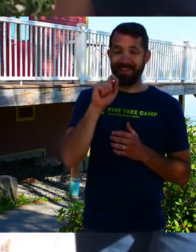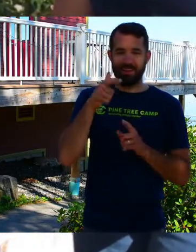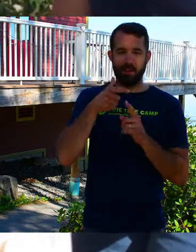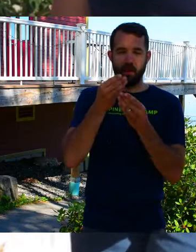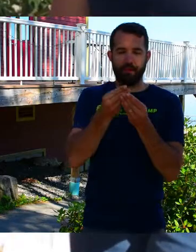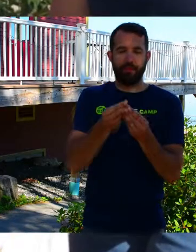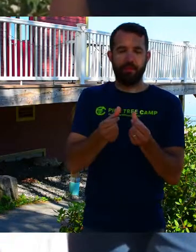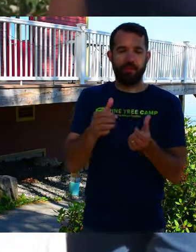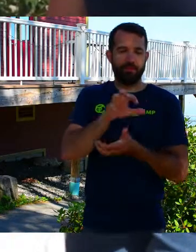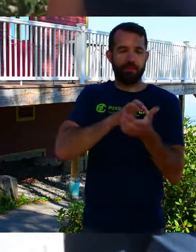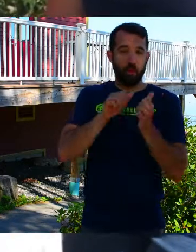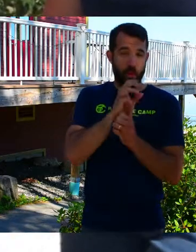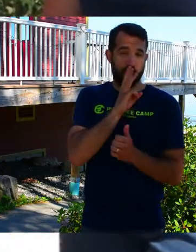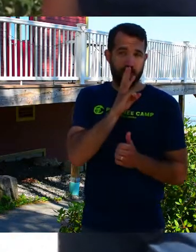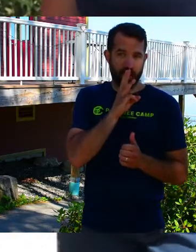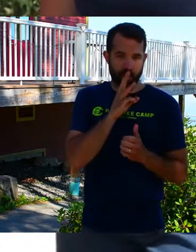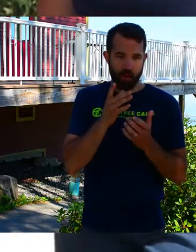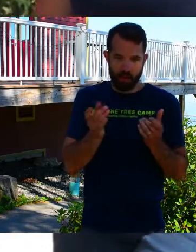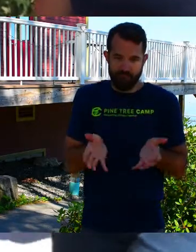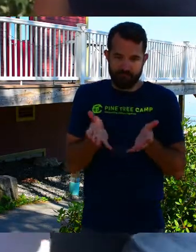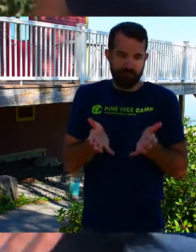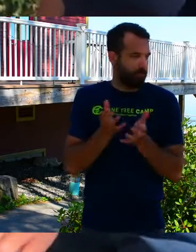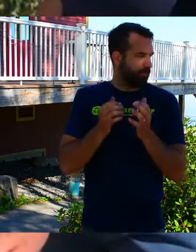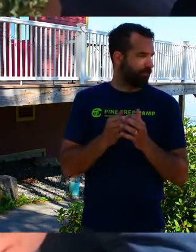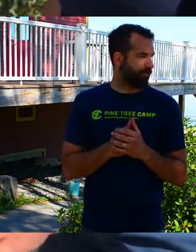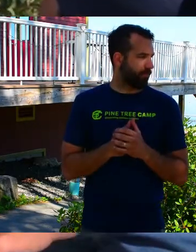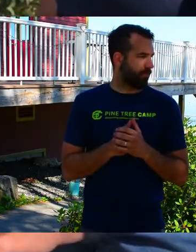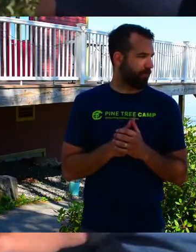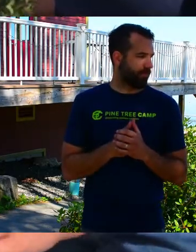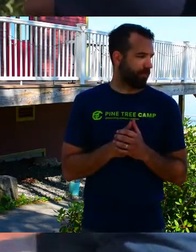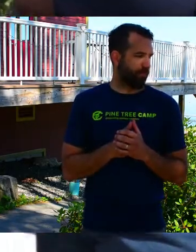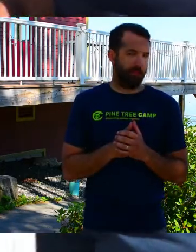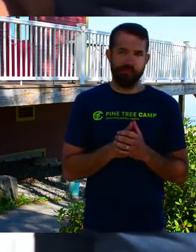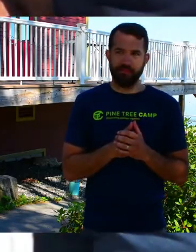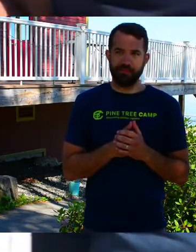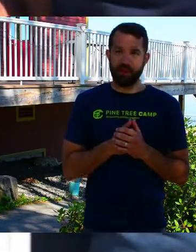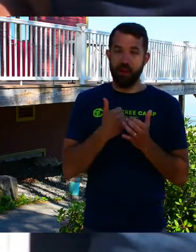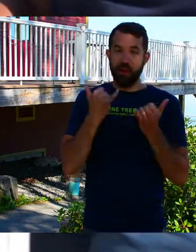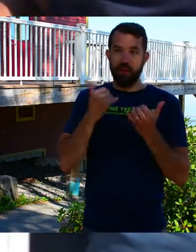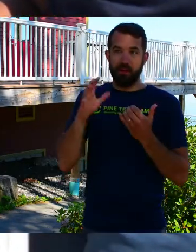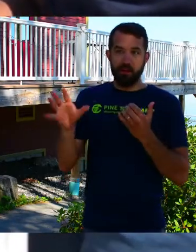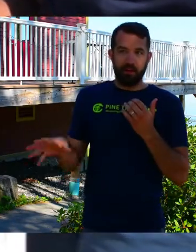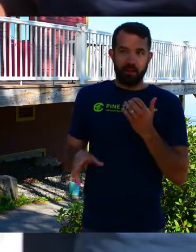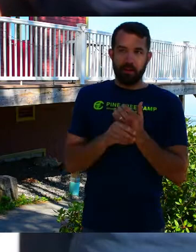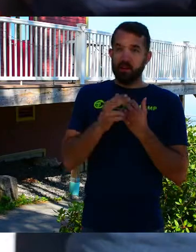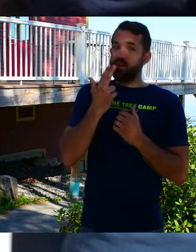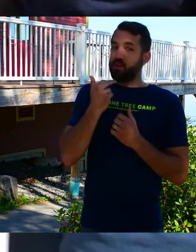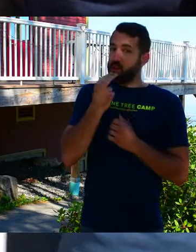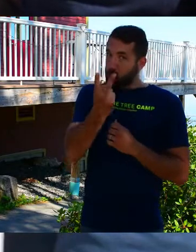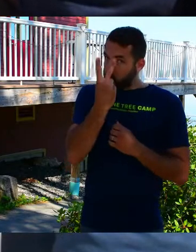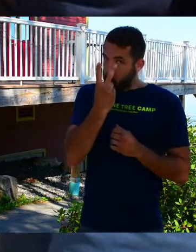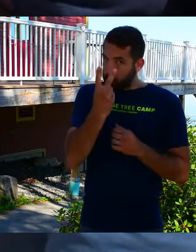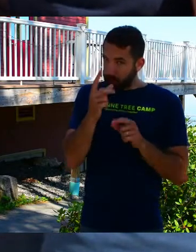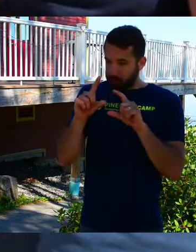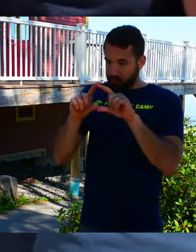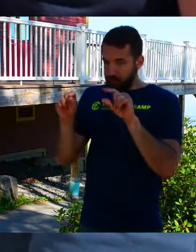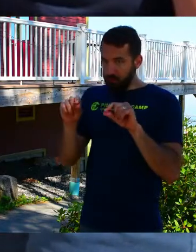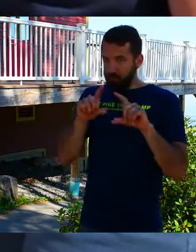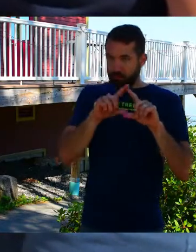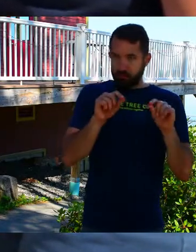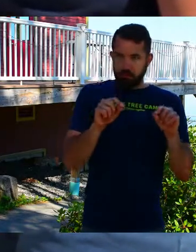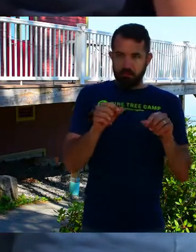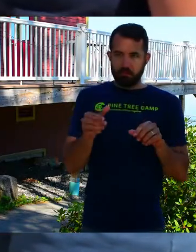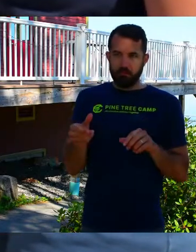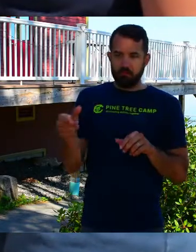ready. So what we need next is our sugar. So we're gonna add both of those sugar packets. These are about a teaspoon each, so if you have sugar at home and you